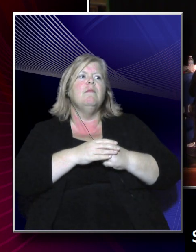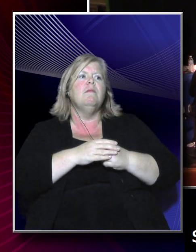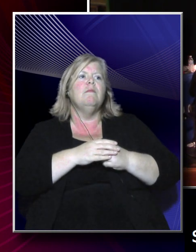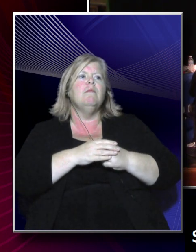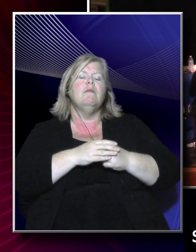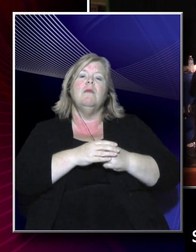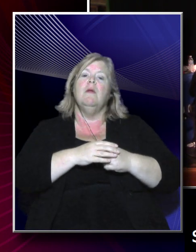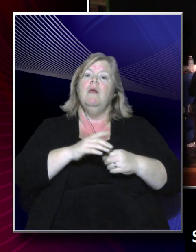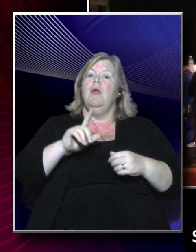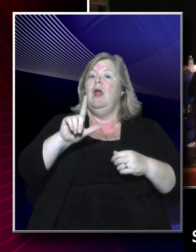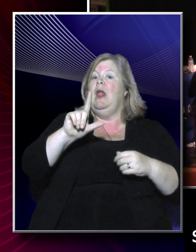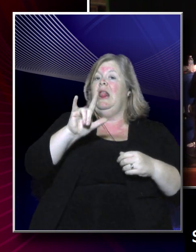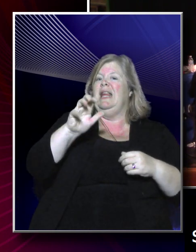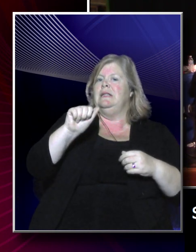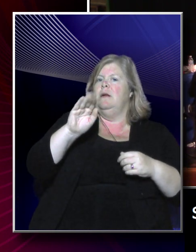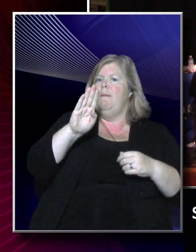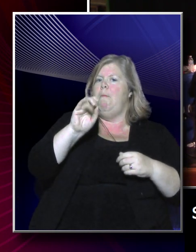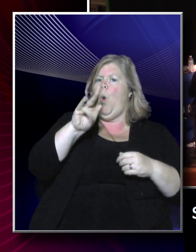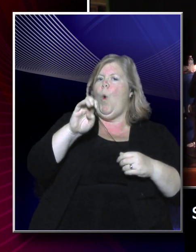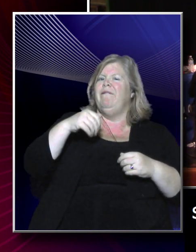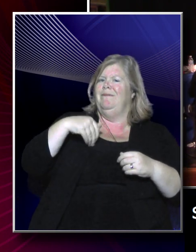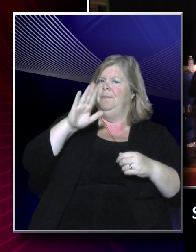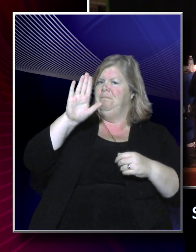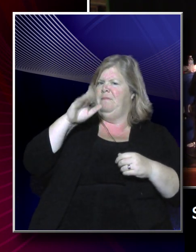Linda Bove, I have a question. Sure.